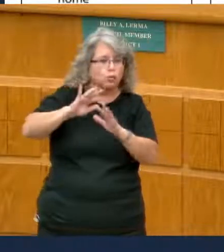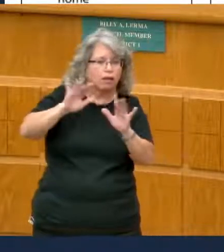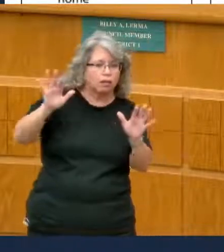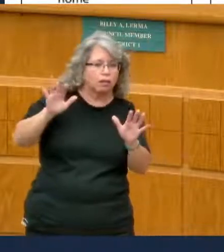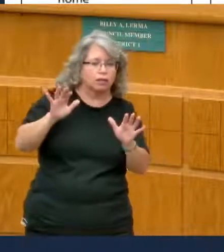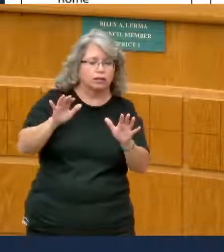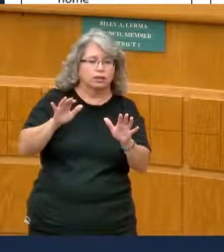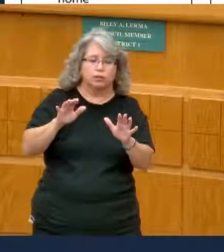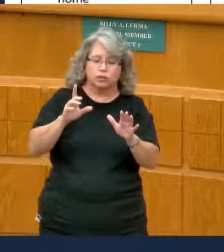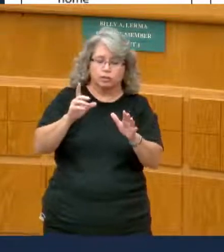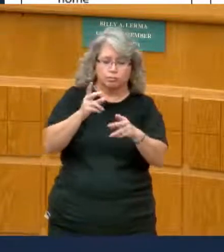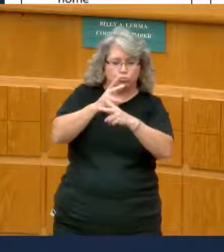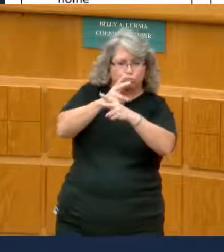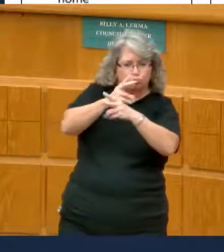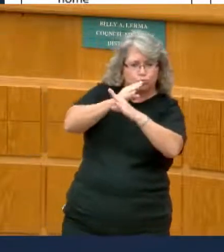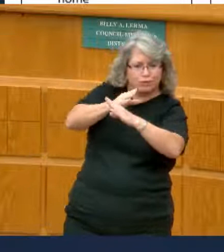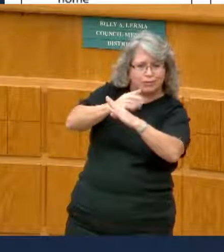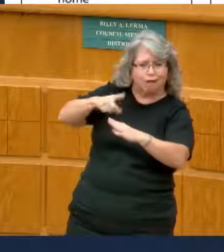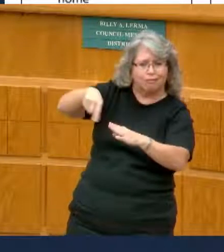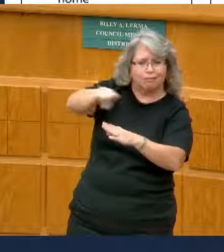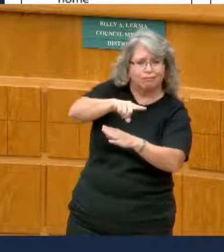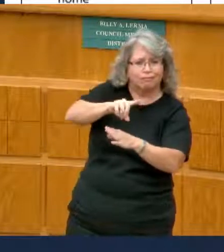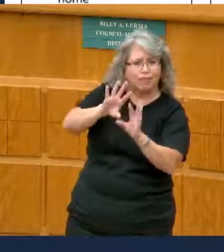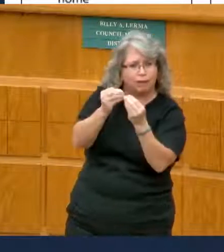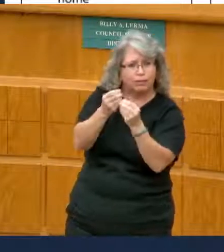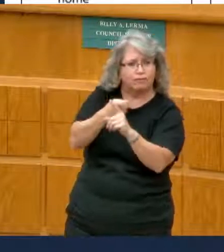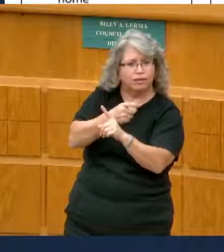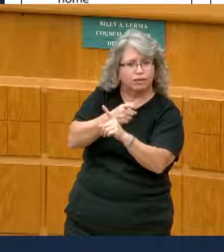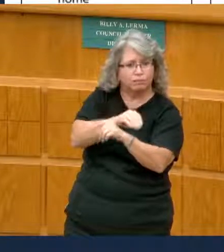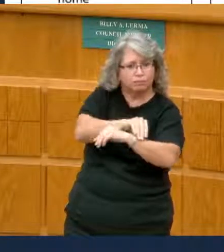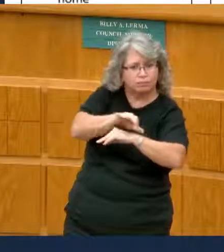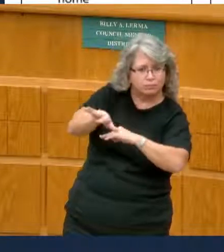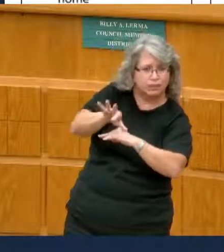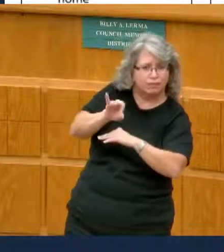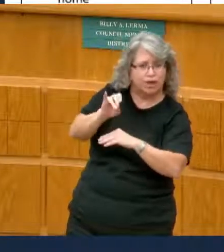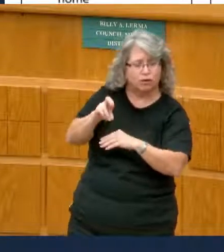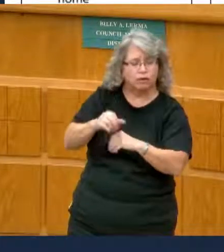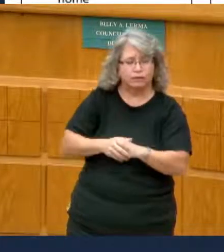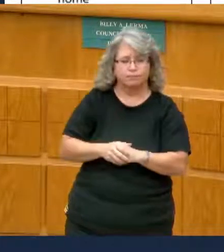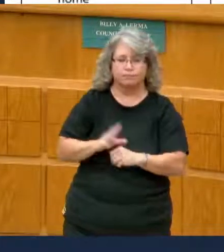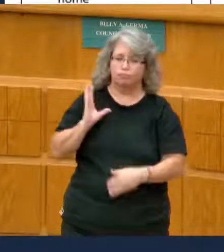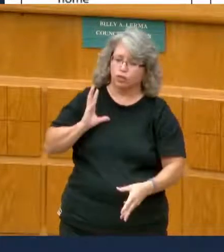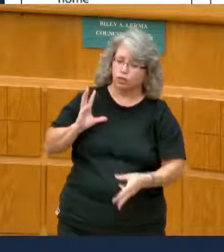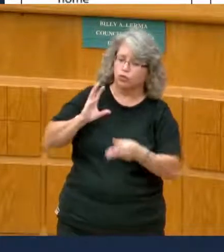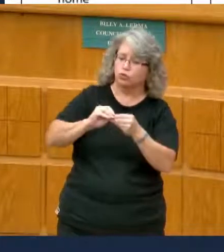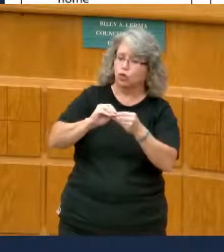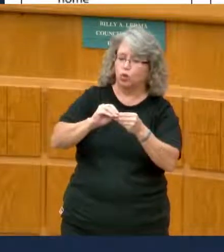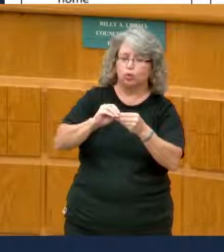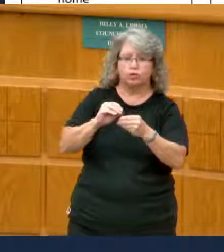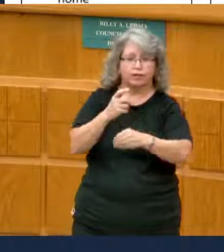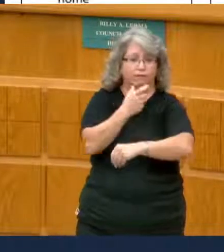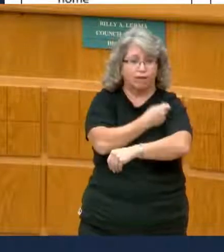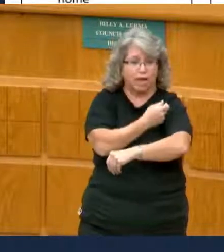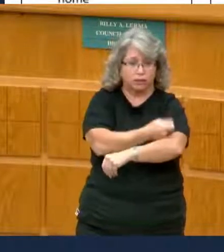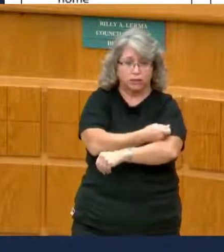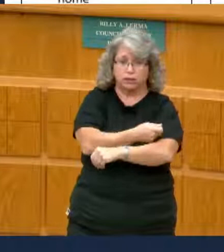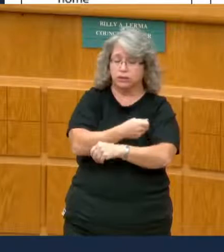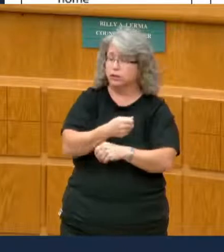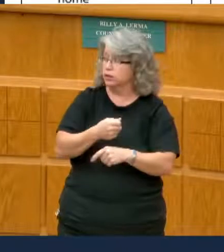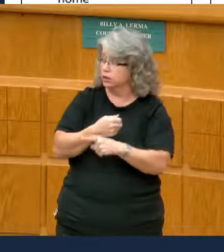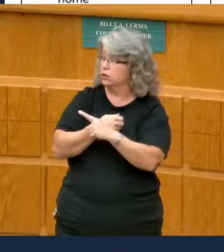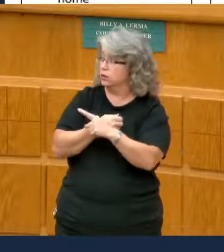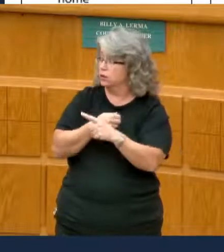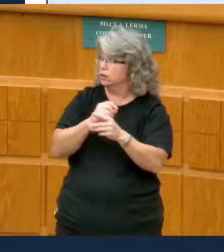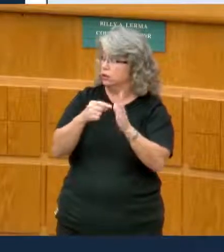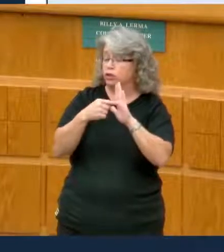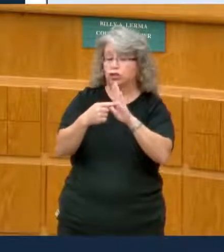Next slide. The total vaccines administered, and I know the mayor said this earlier, but here's the slide that shows